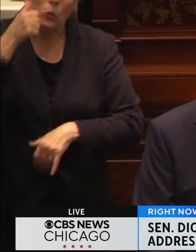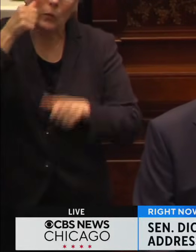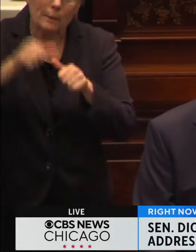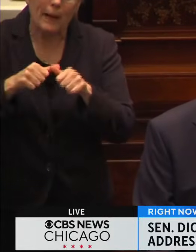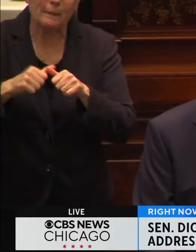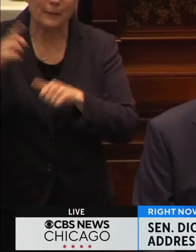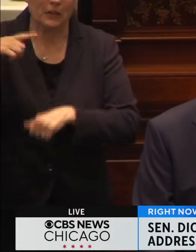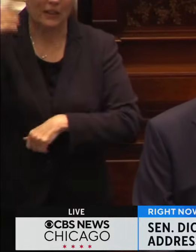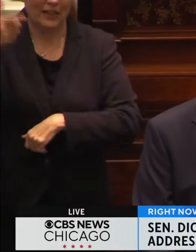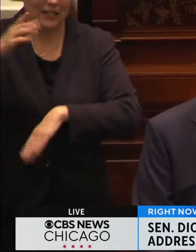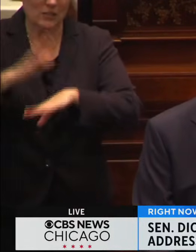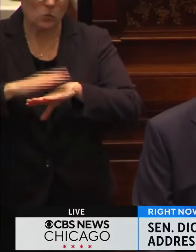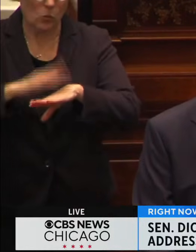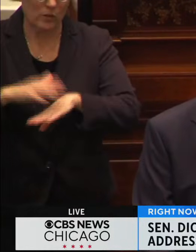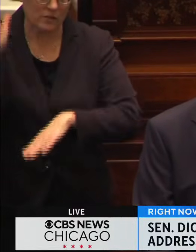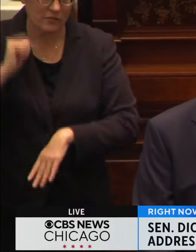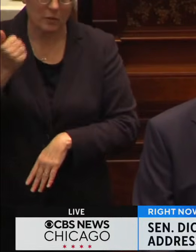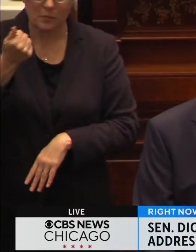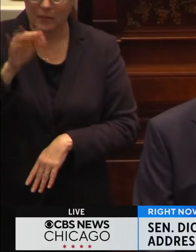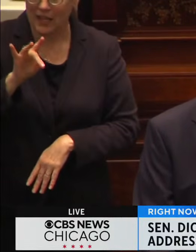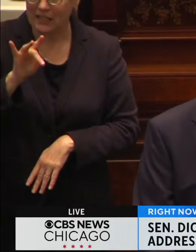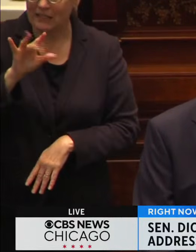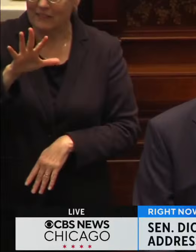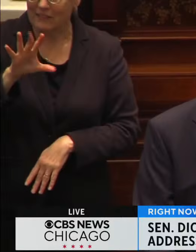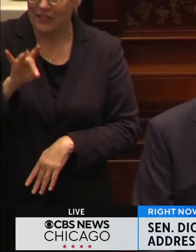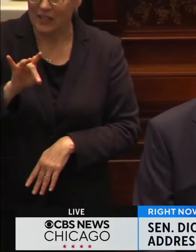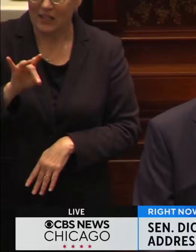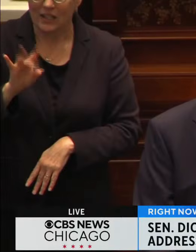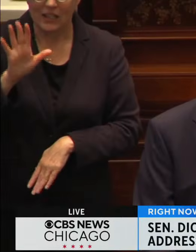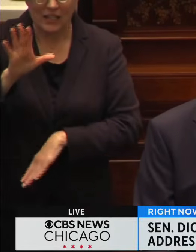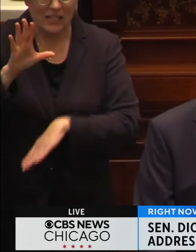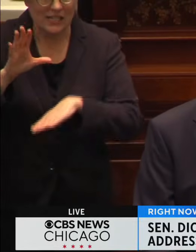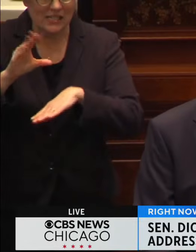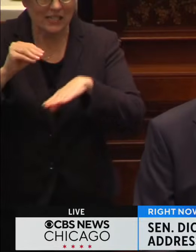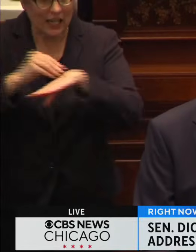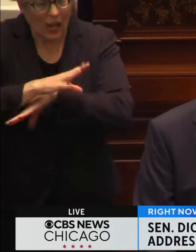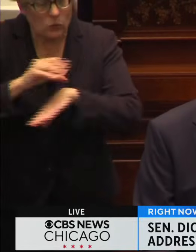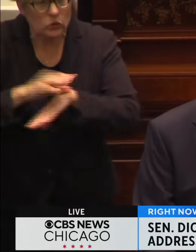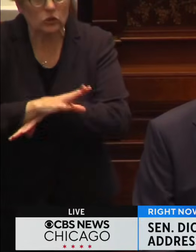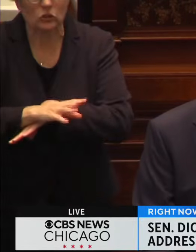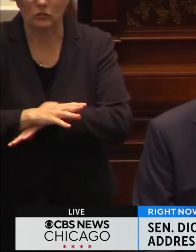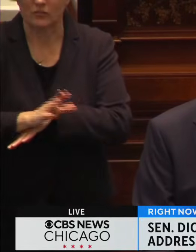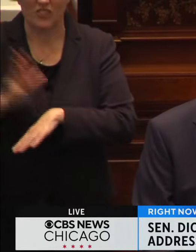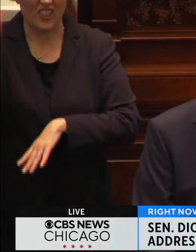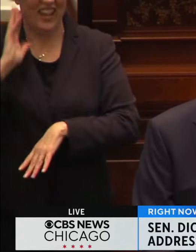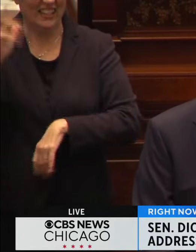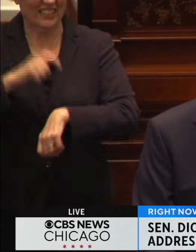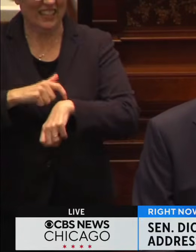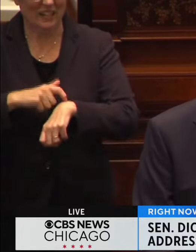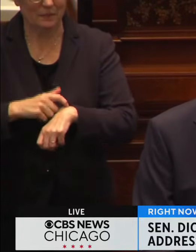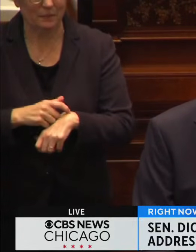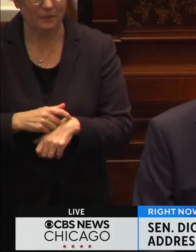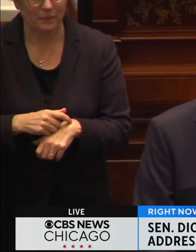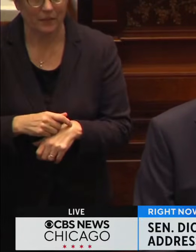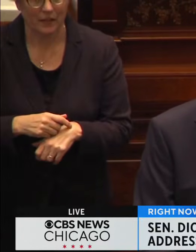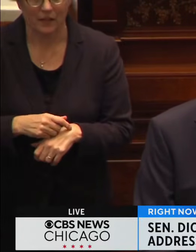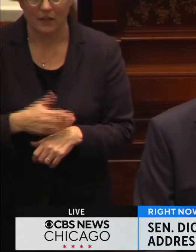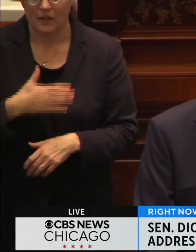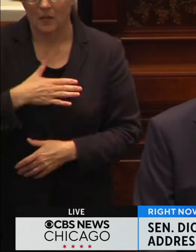1858 and his counsel to those who lead this nation in our time. In closing, my